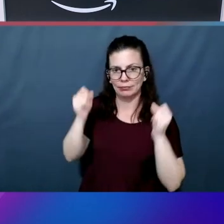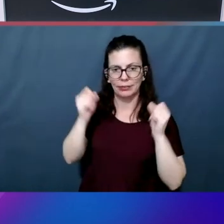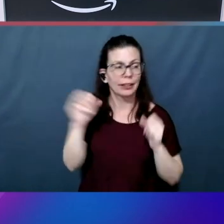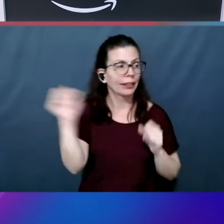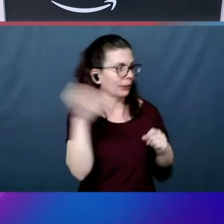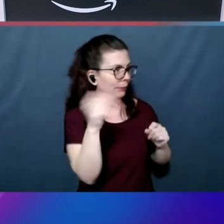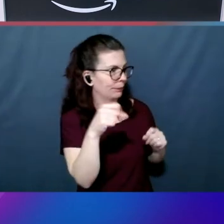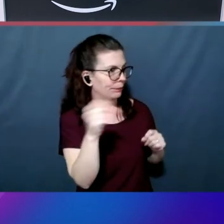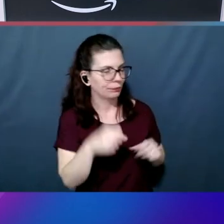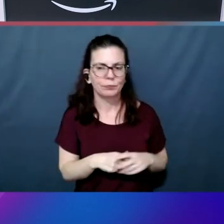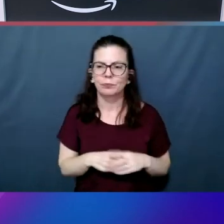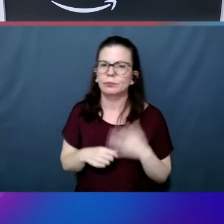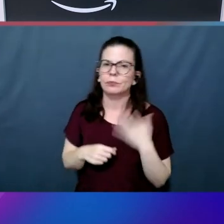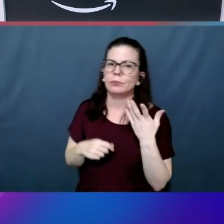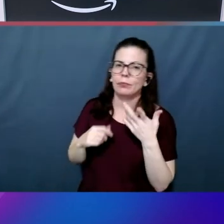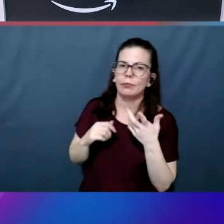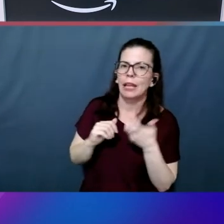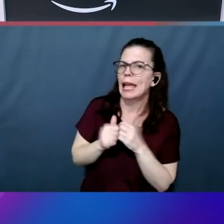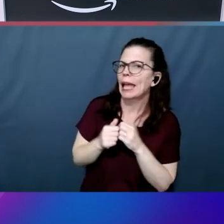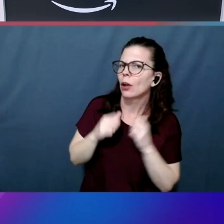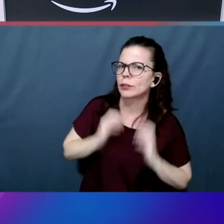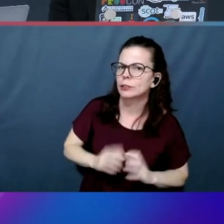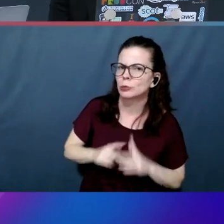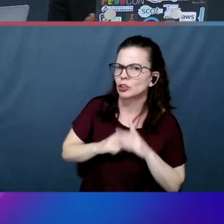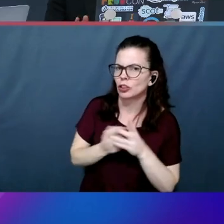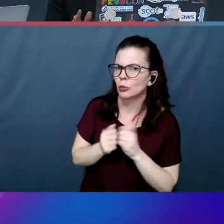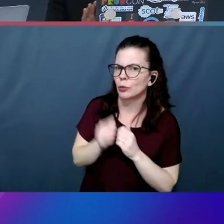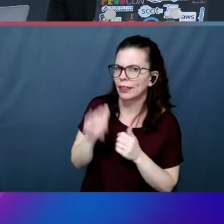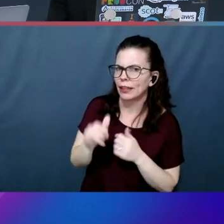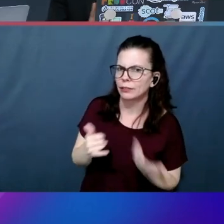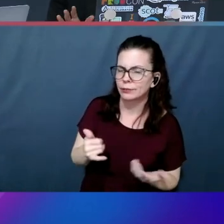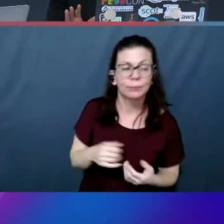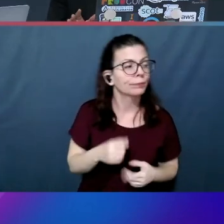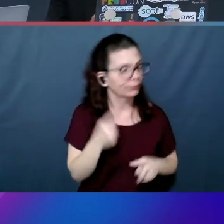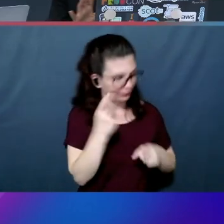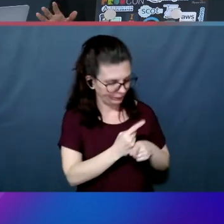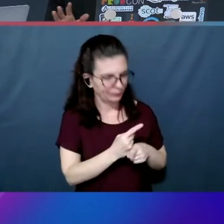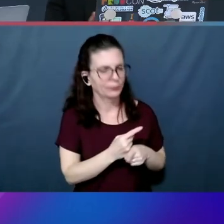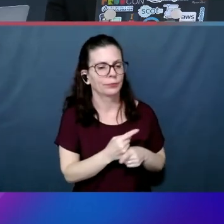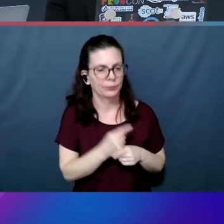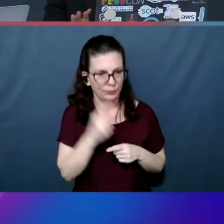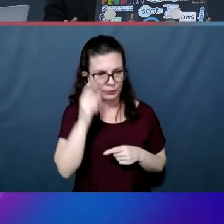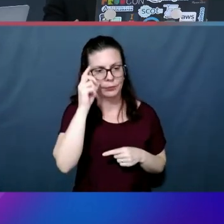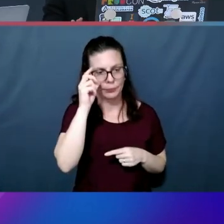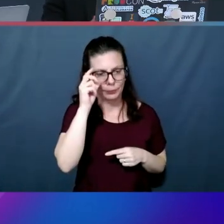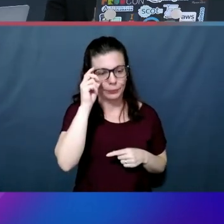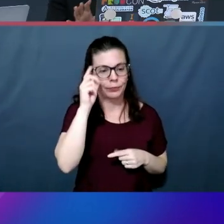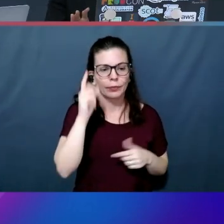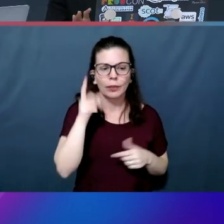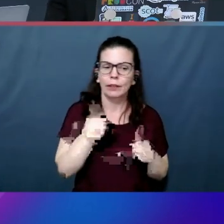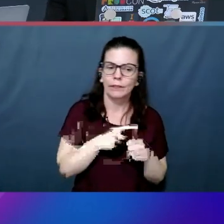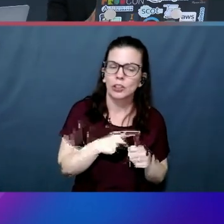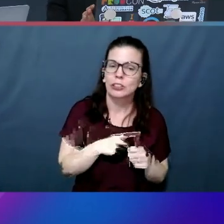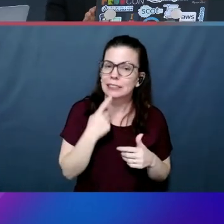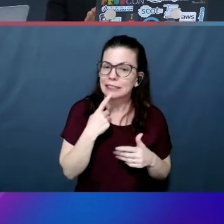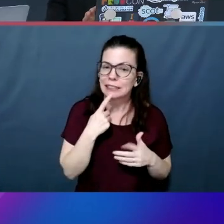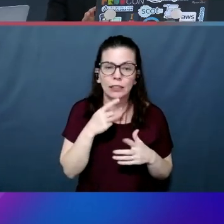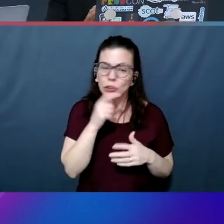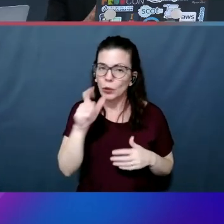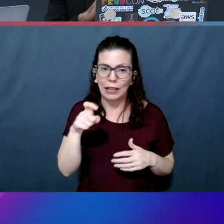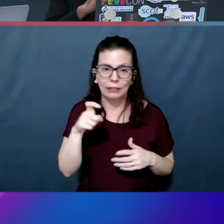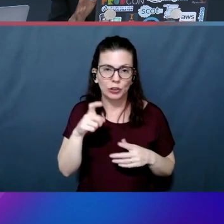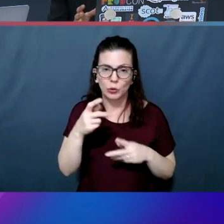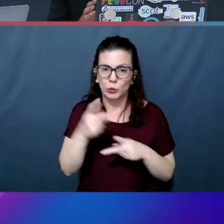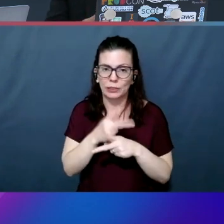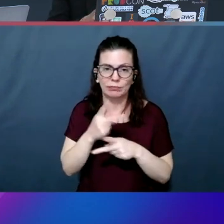How could customers get started with this? Right, so first of all, for call summarization, like I mentioned, you don't need to do any configuration. It works straight out of the